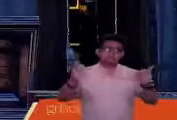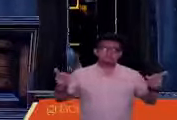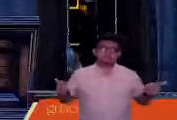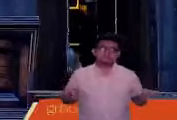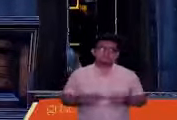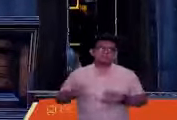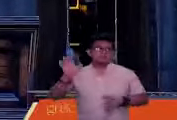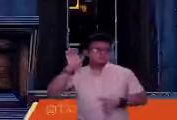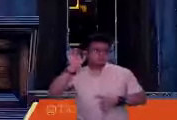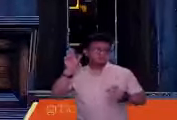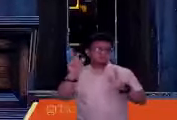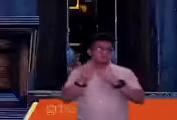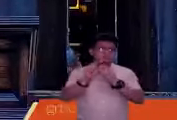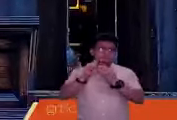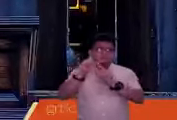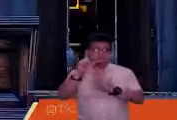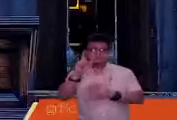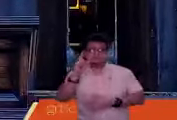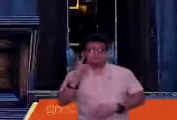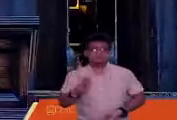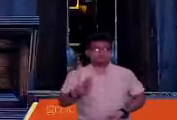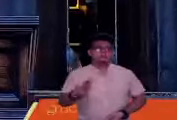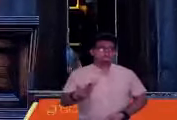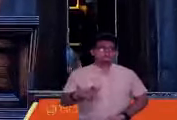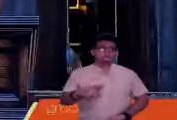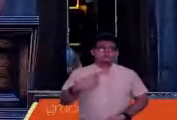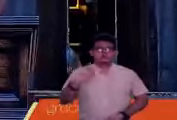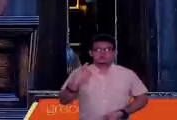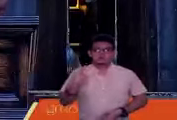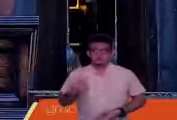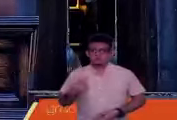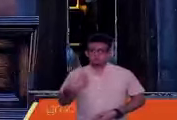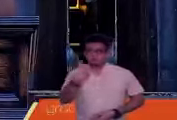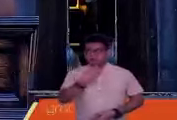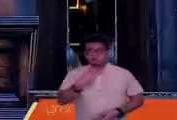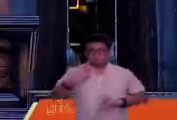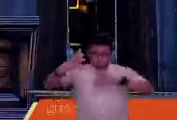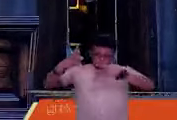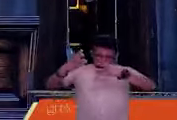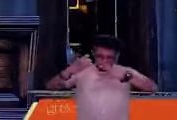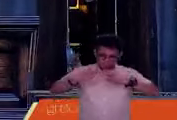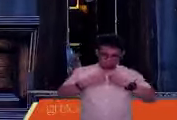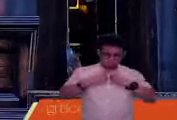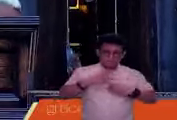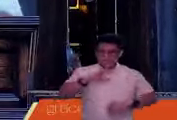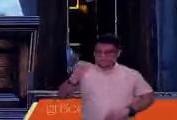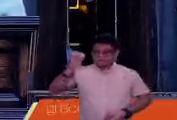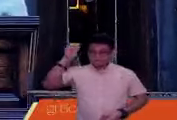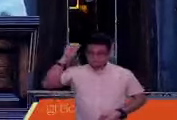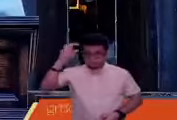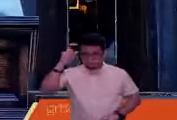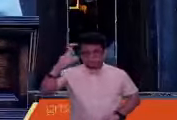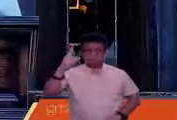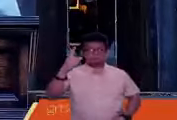Mga kaigsunan, timan ini. He that heed the word and understand